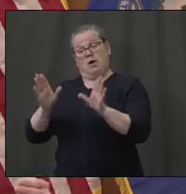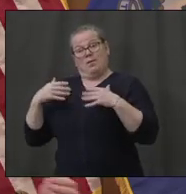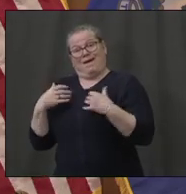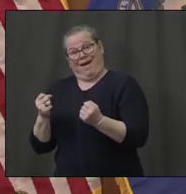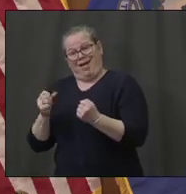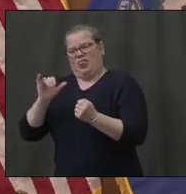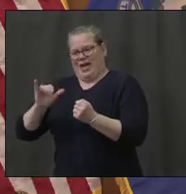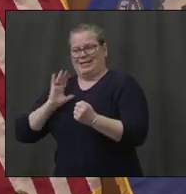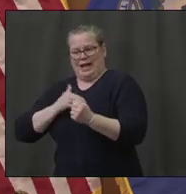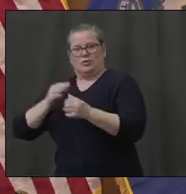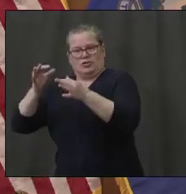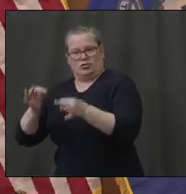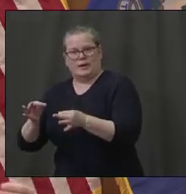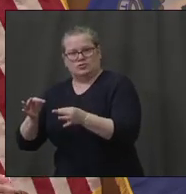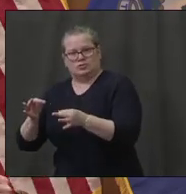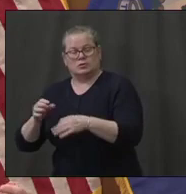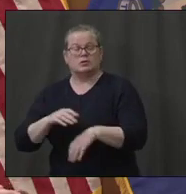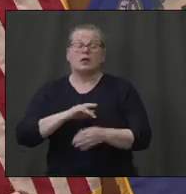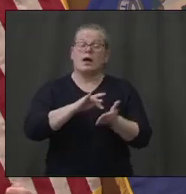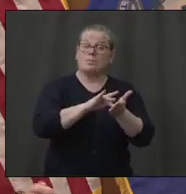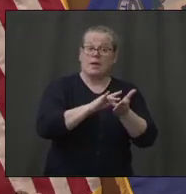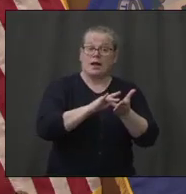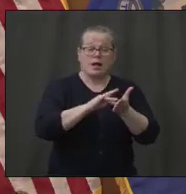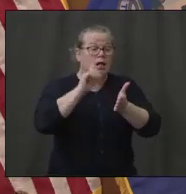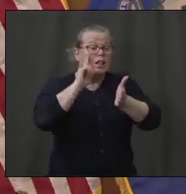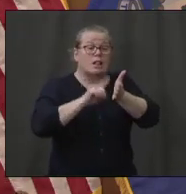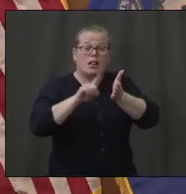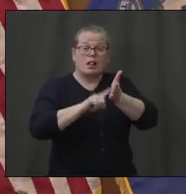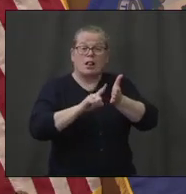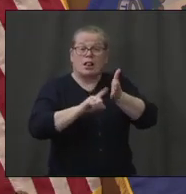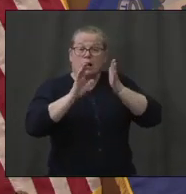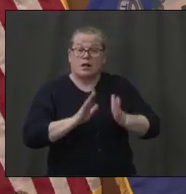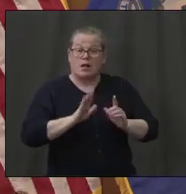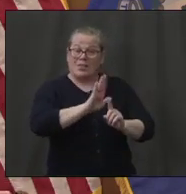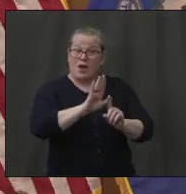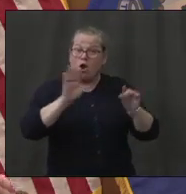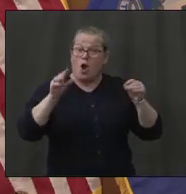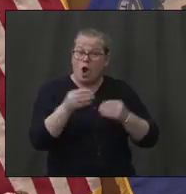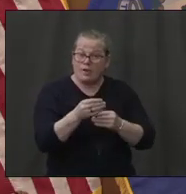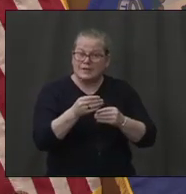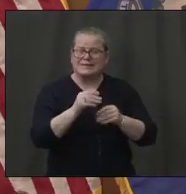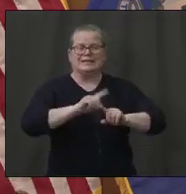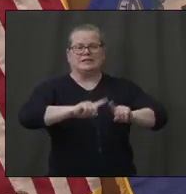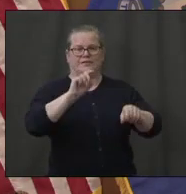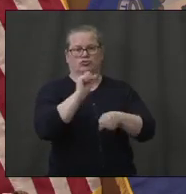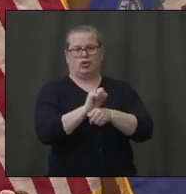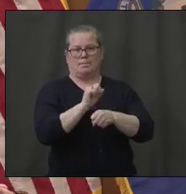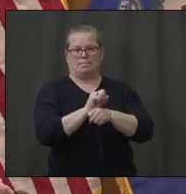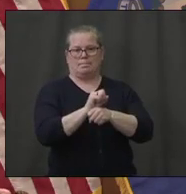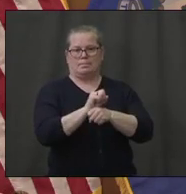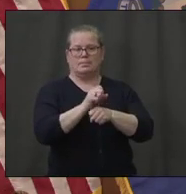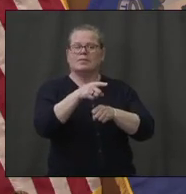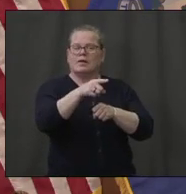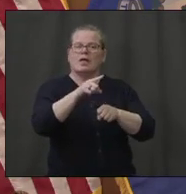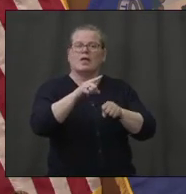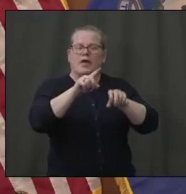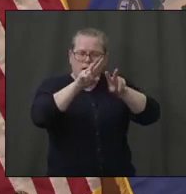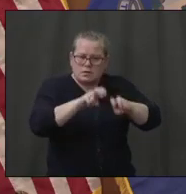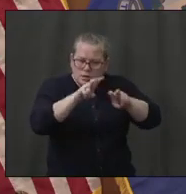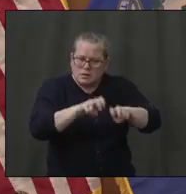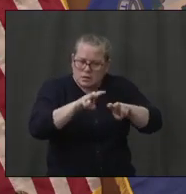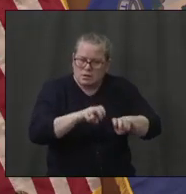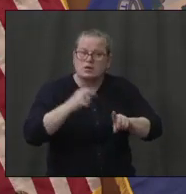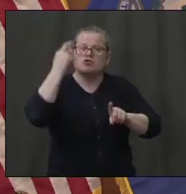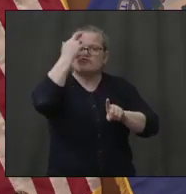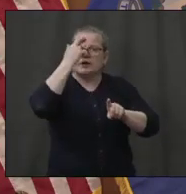has a totally different job, which is to try to determine causality. And you'll really need to talk to him about the cause of death. And my understanding